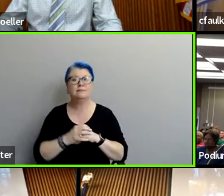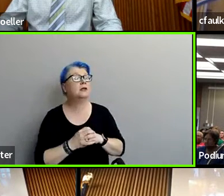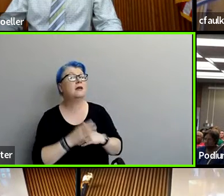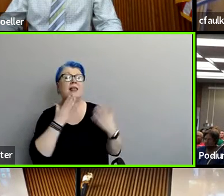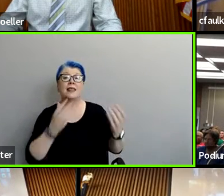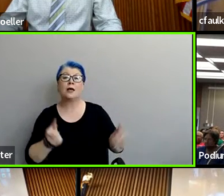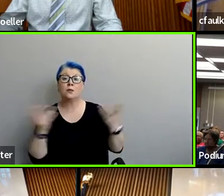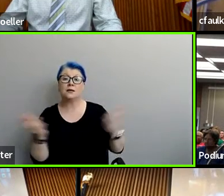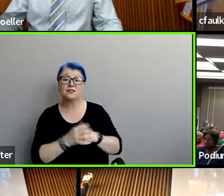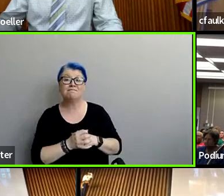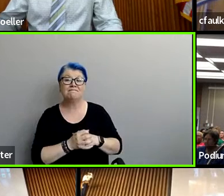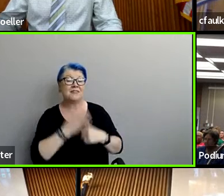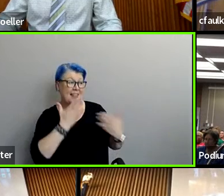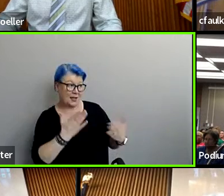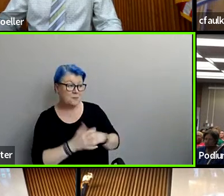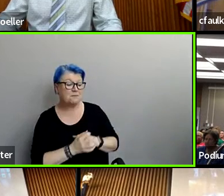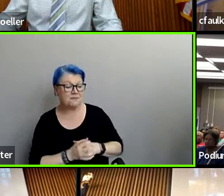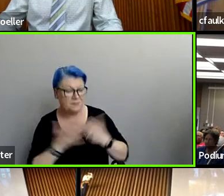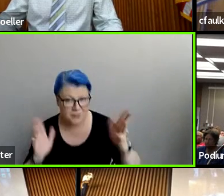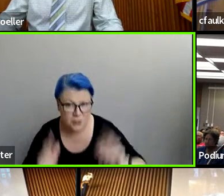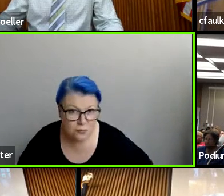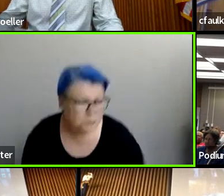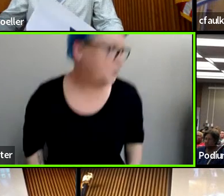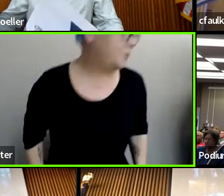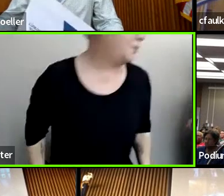Thank you so much. Thank you.